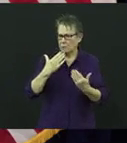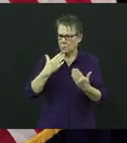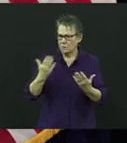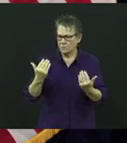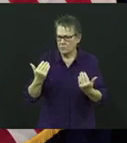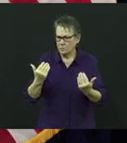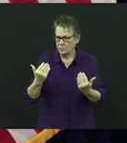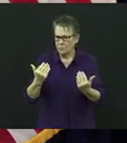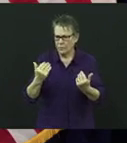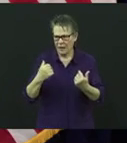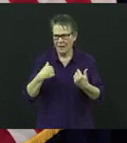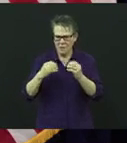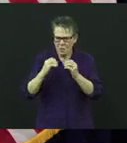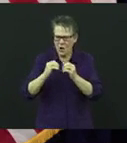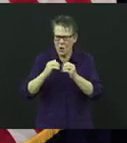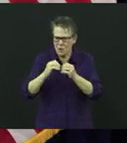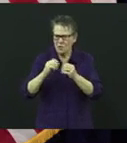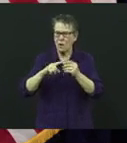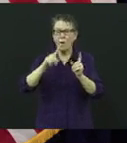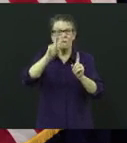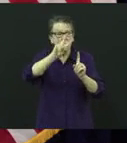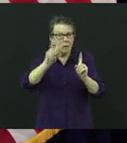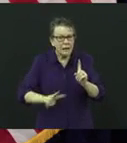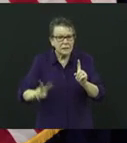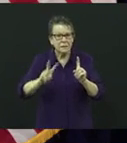not necessarily equipment, bless you,